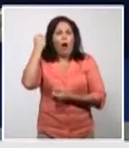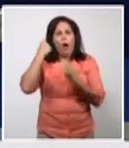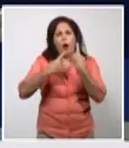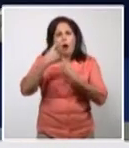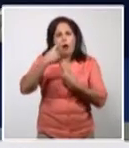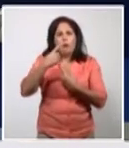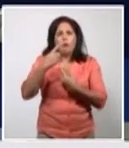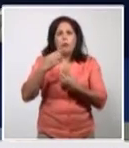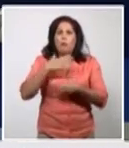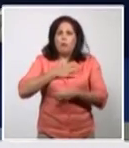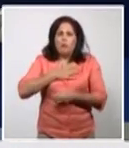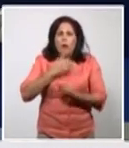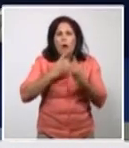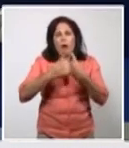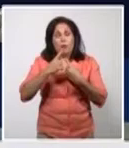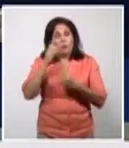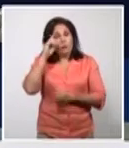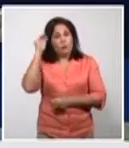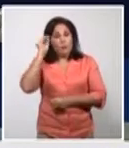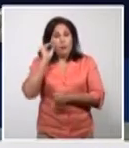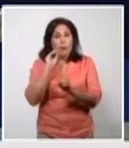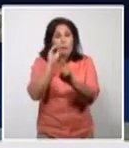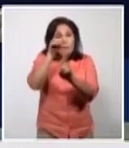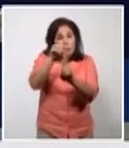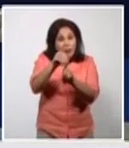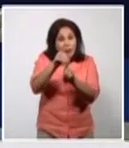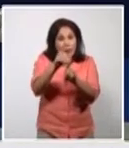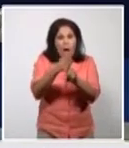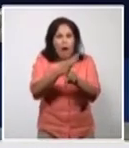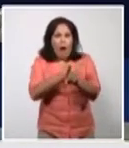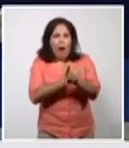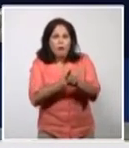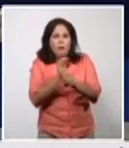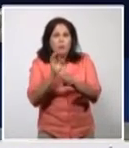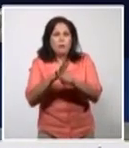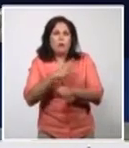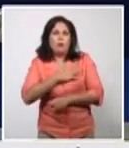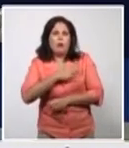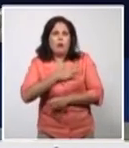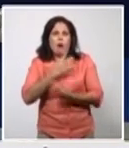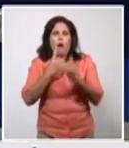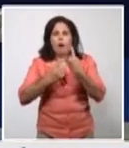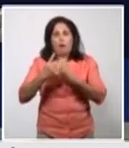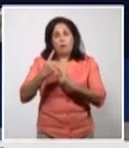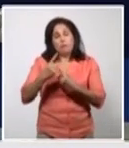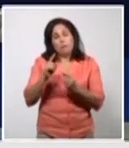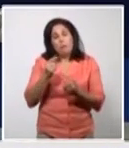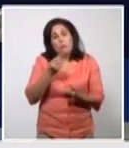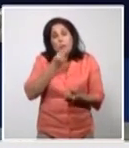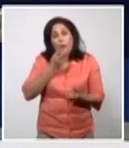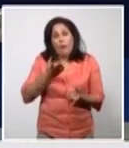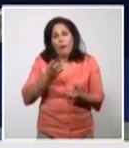this disease, it is transmitted even before symptoms appear.